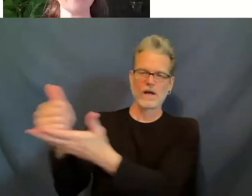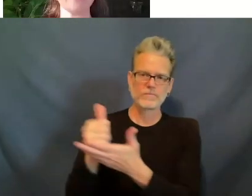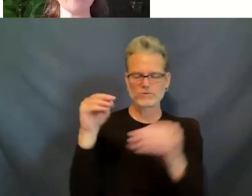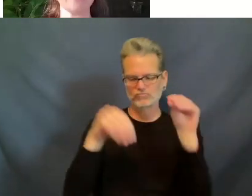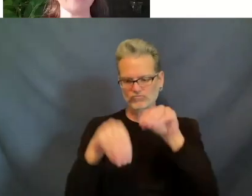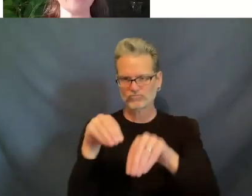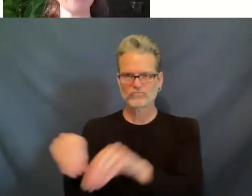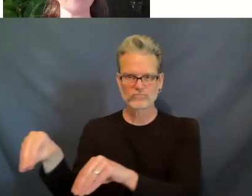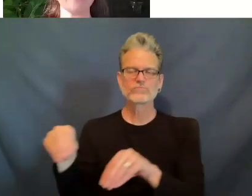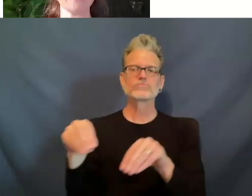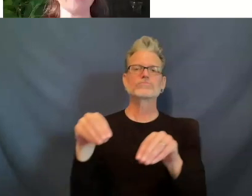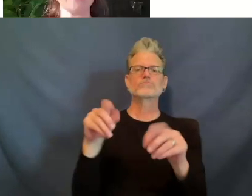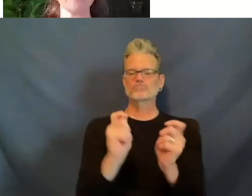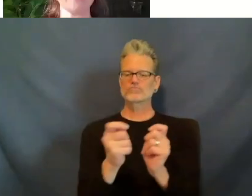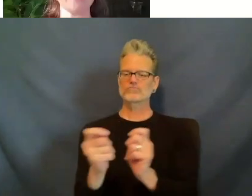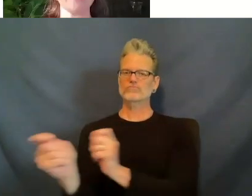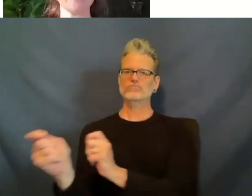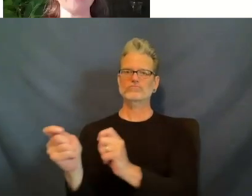synthesis and kind of tweaking to